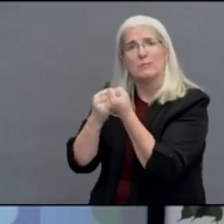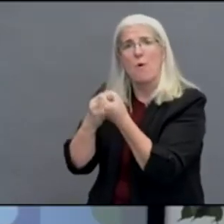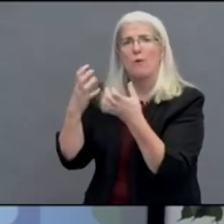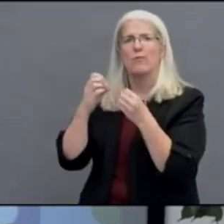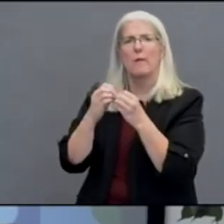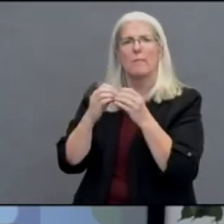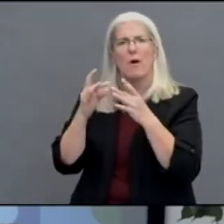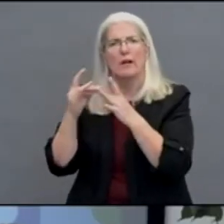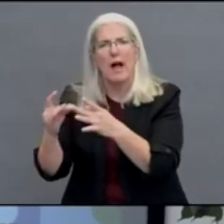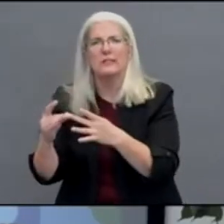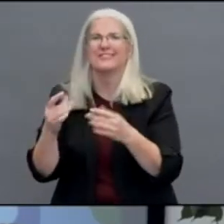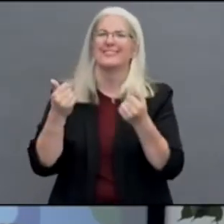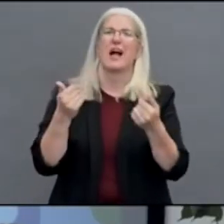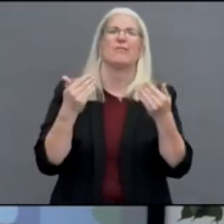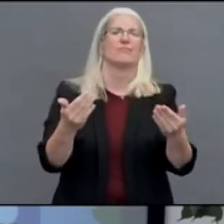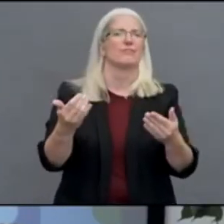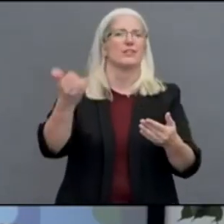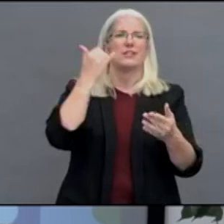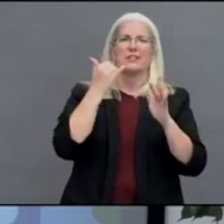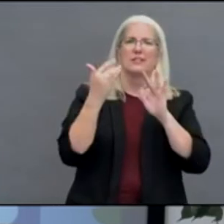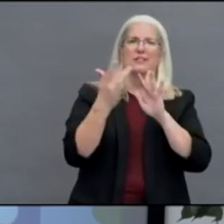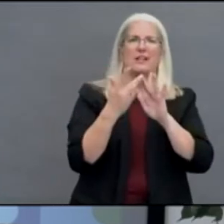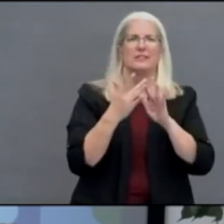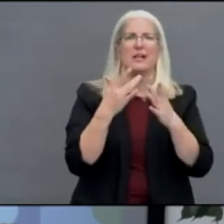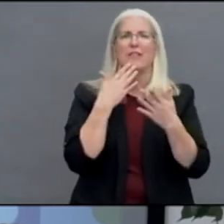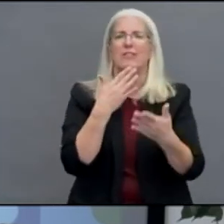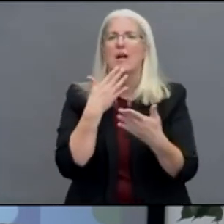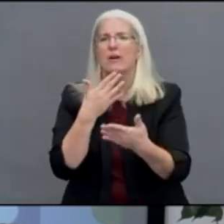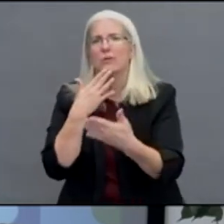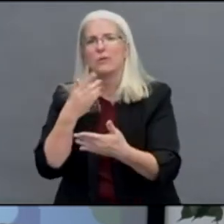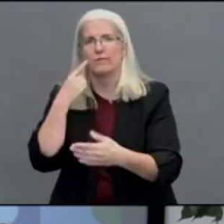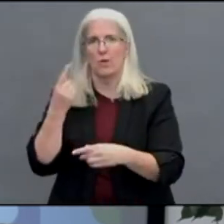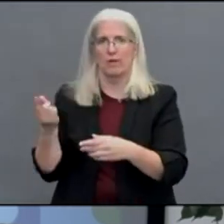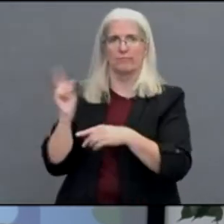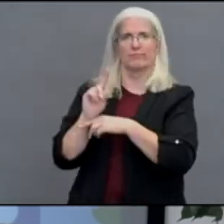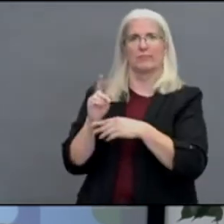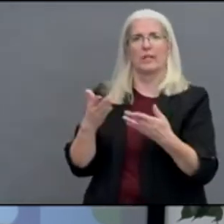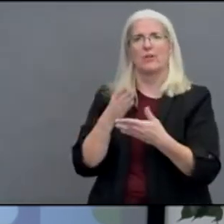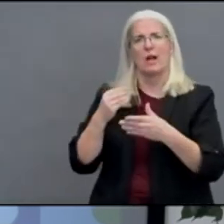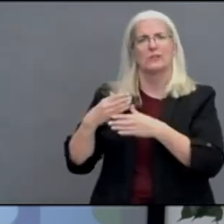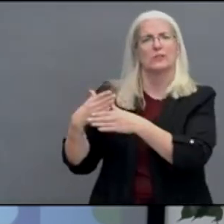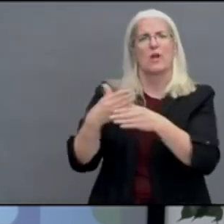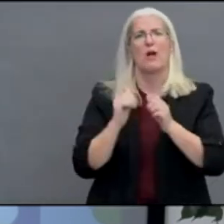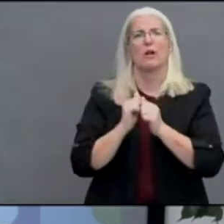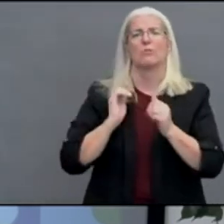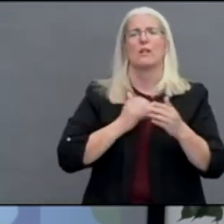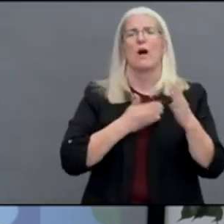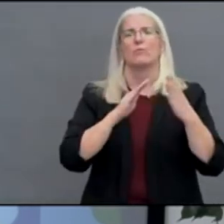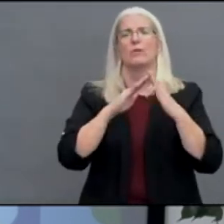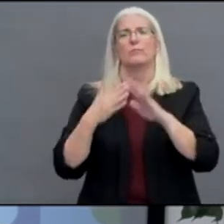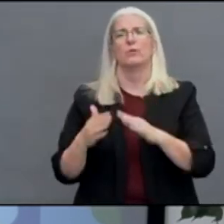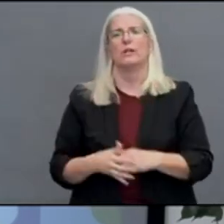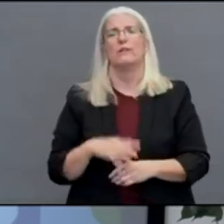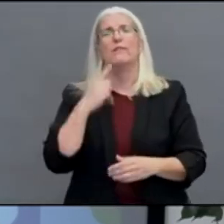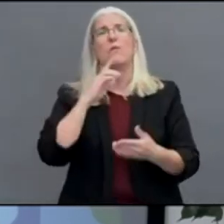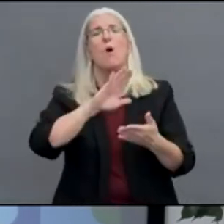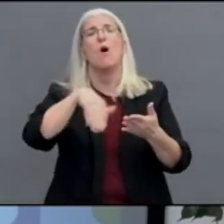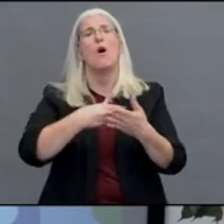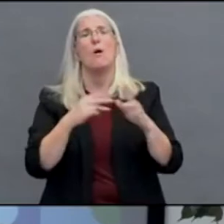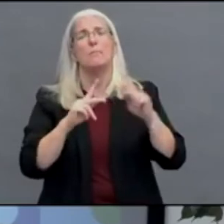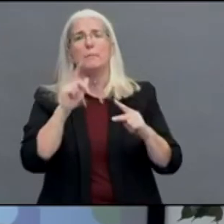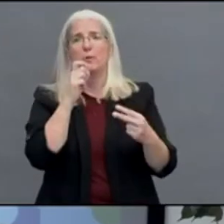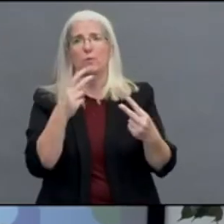again for coming and sharing that information with our community. And all who tuned in, Please continue to keep yourself